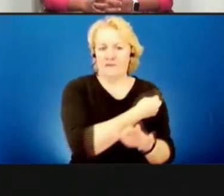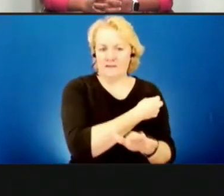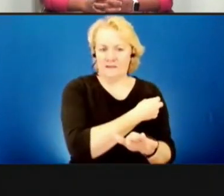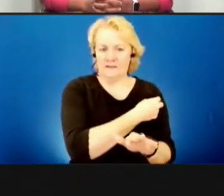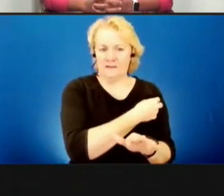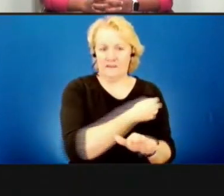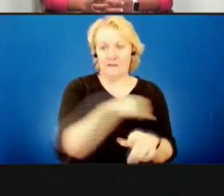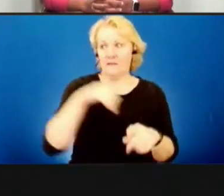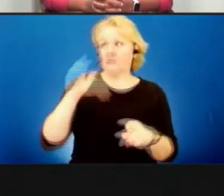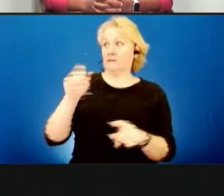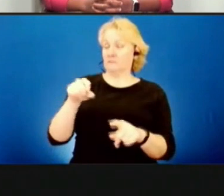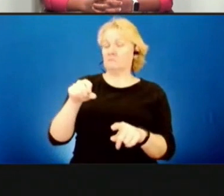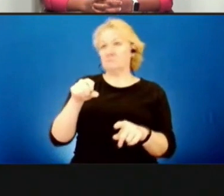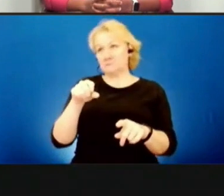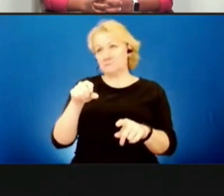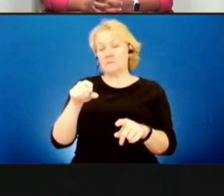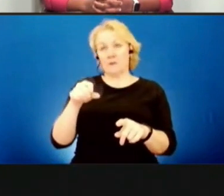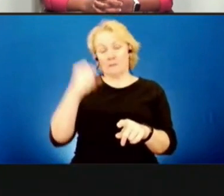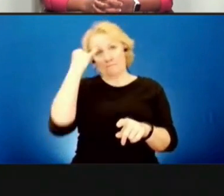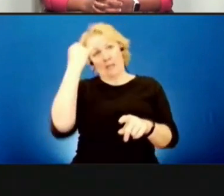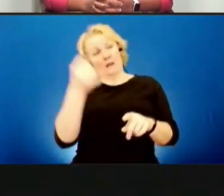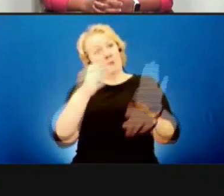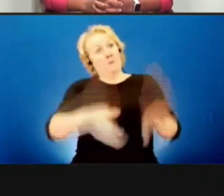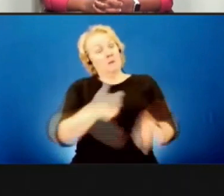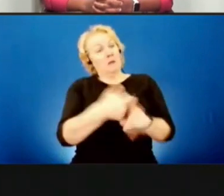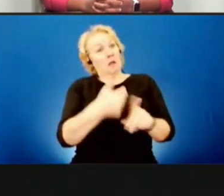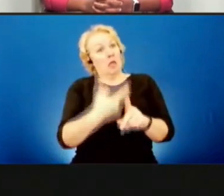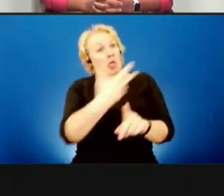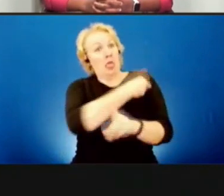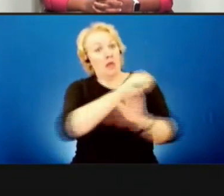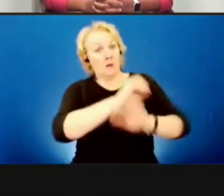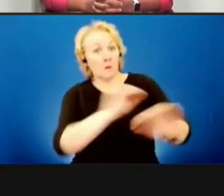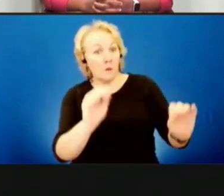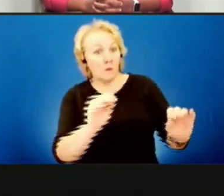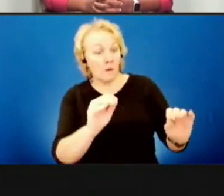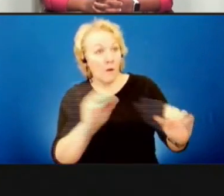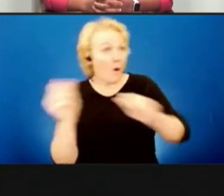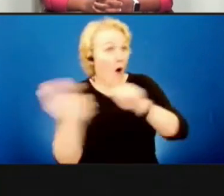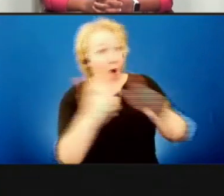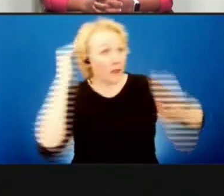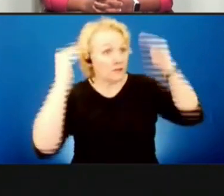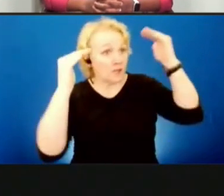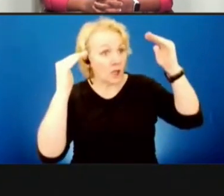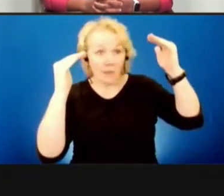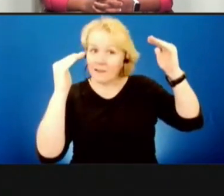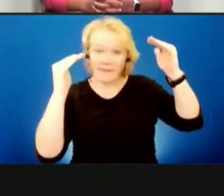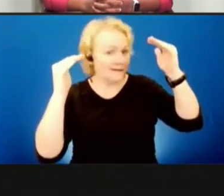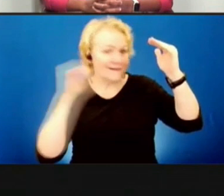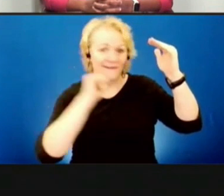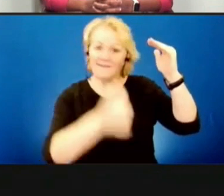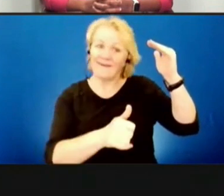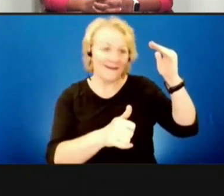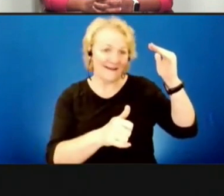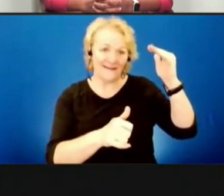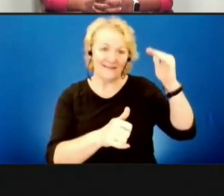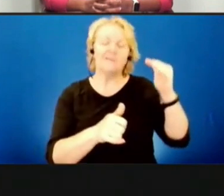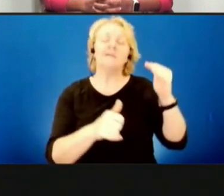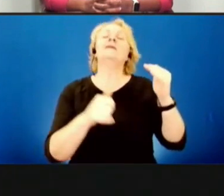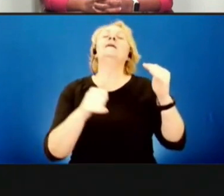imagine that an unvaccinated person may be an adult, we also see that we're seeing